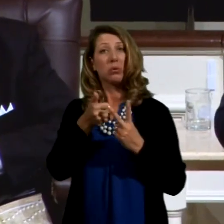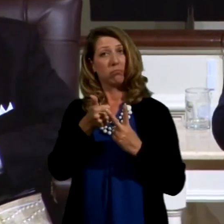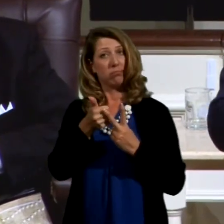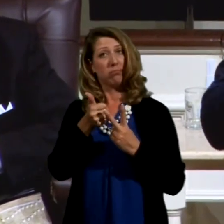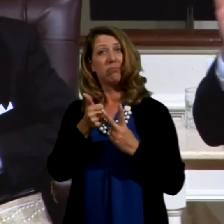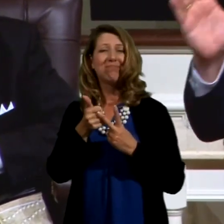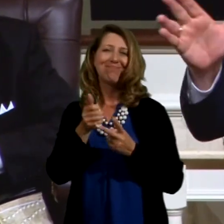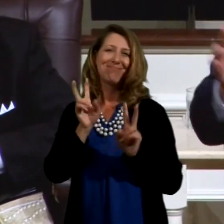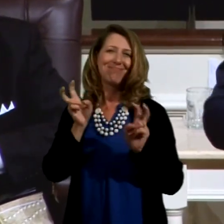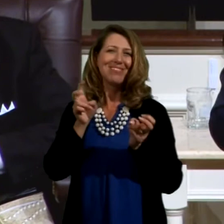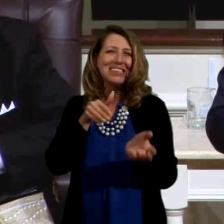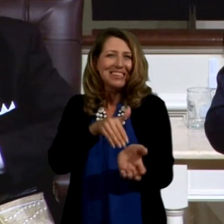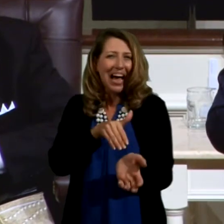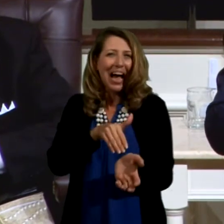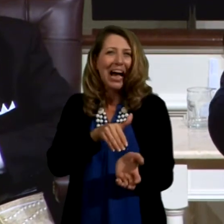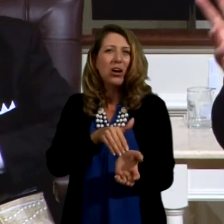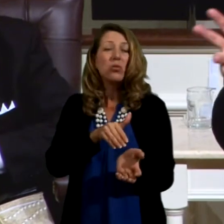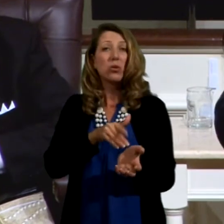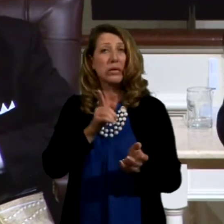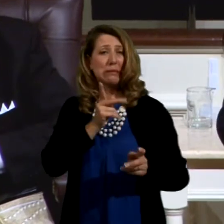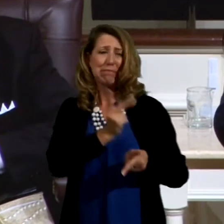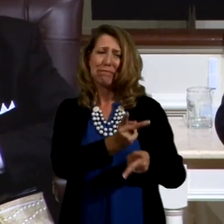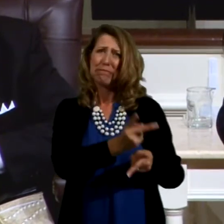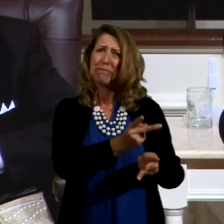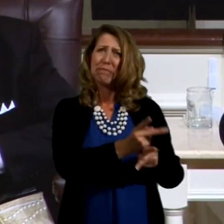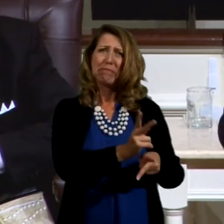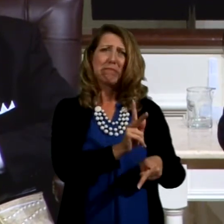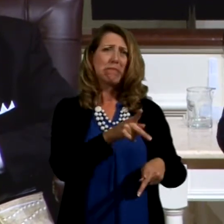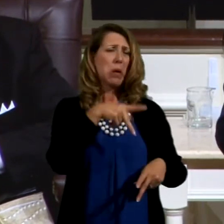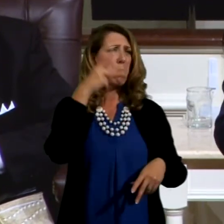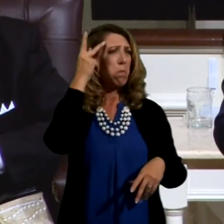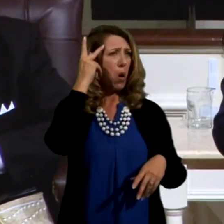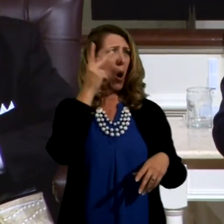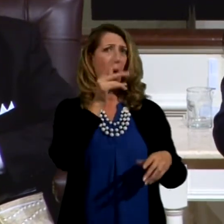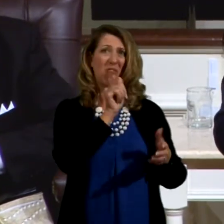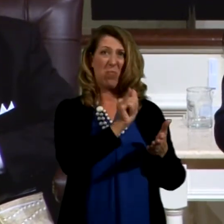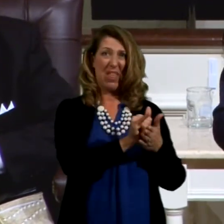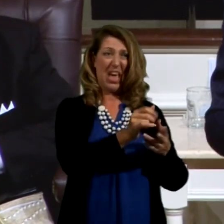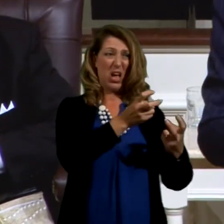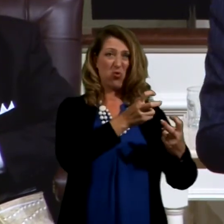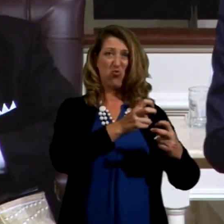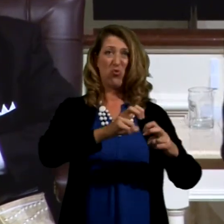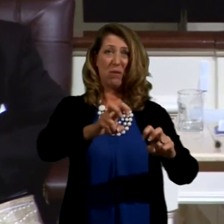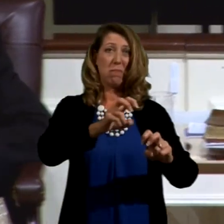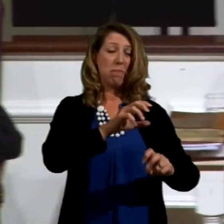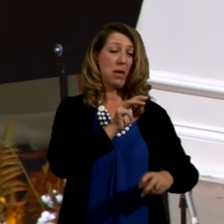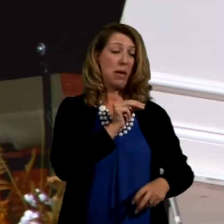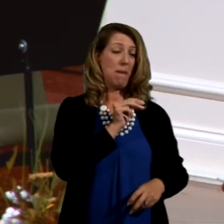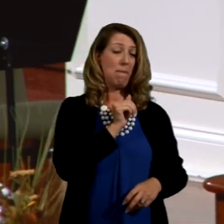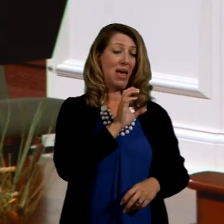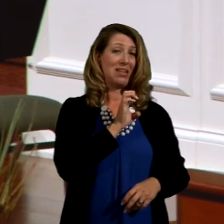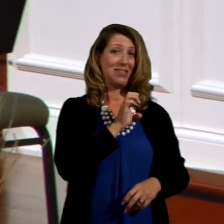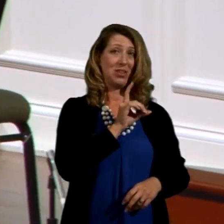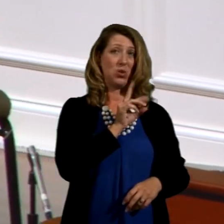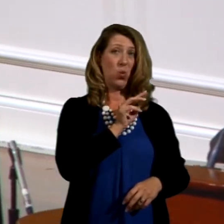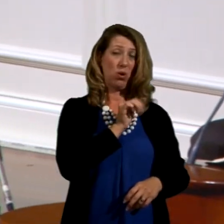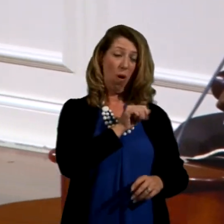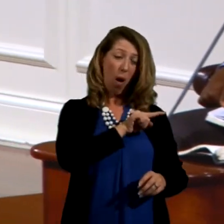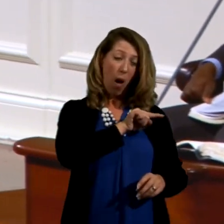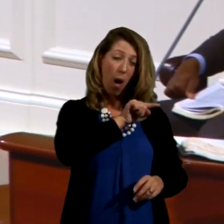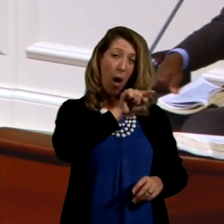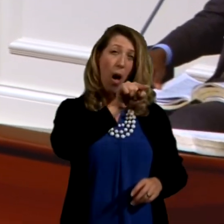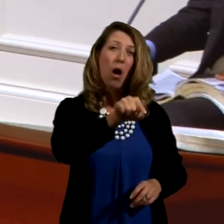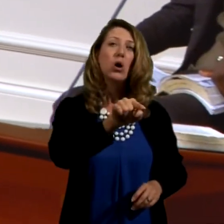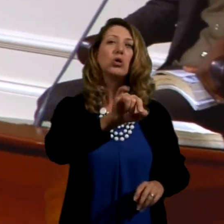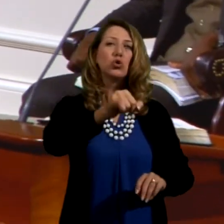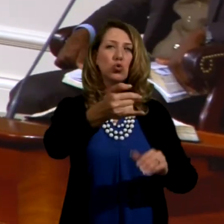for Paul and he has been in his shadow for the least the trip all the way from Macedonia to Jerusalem.